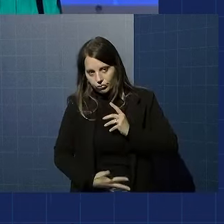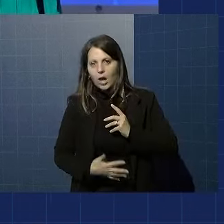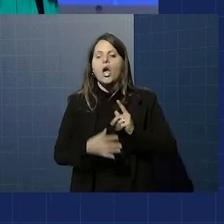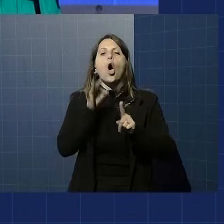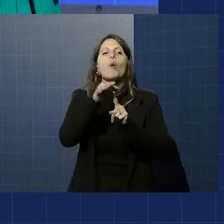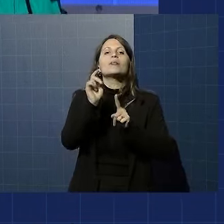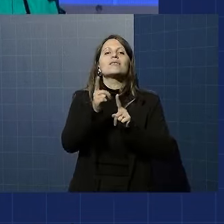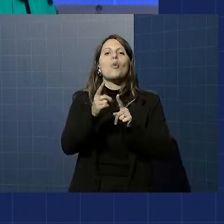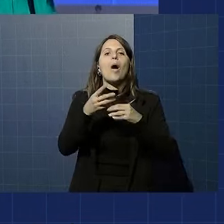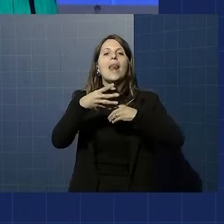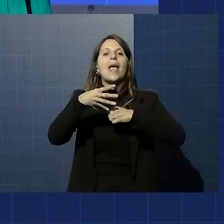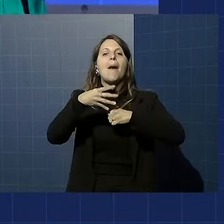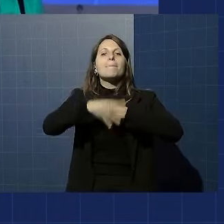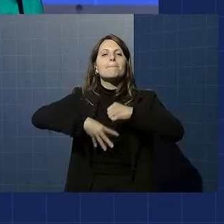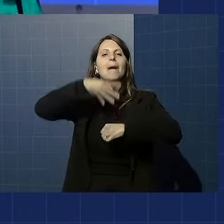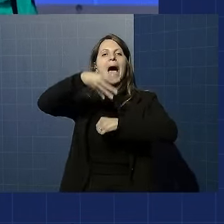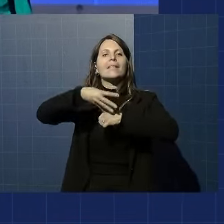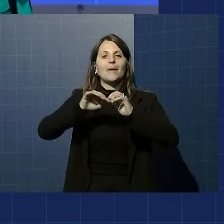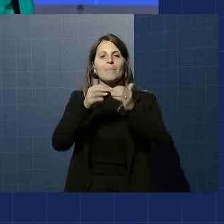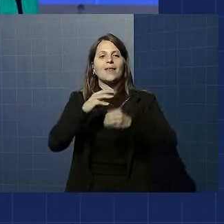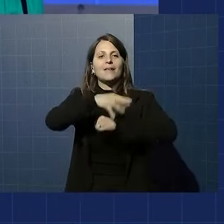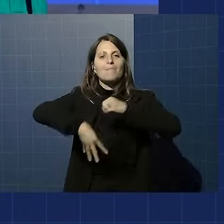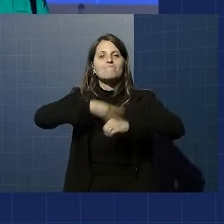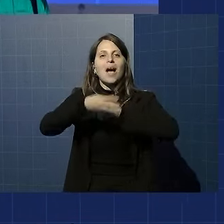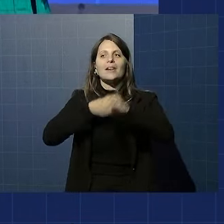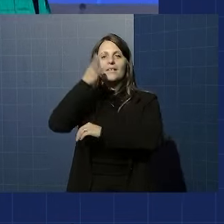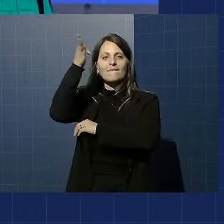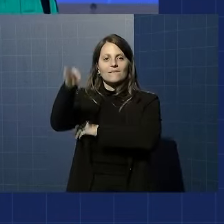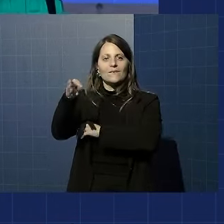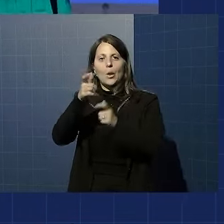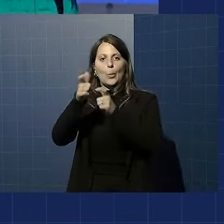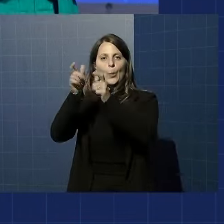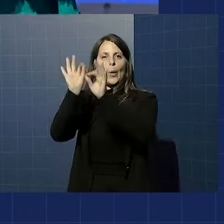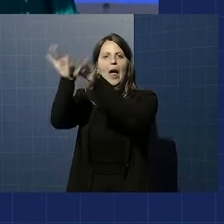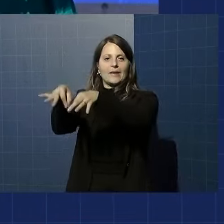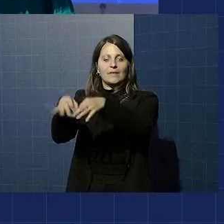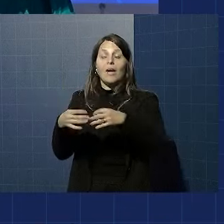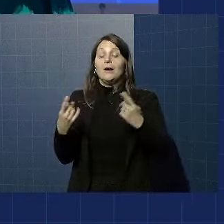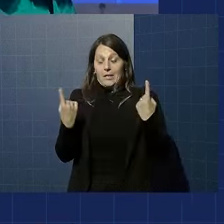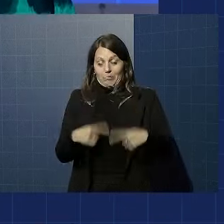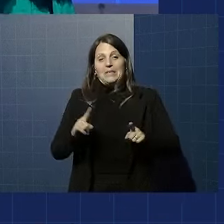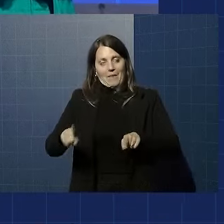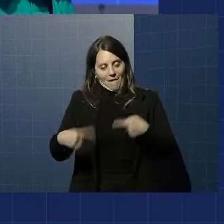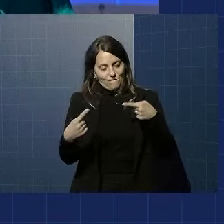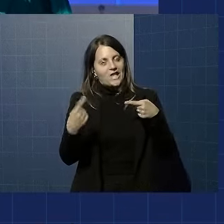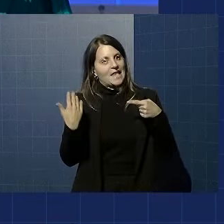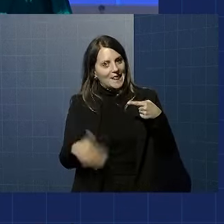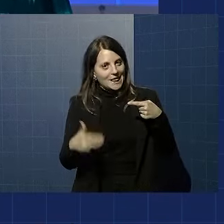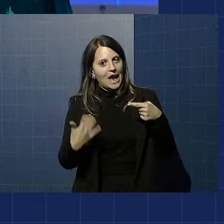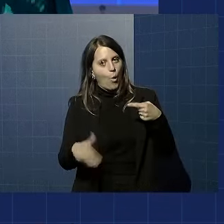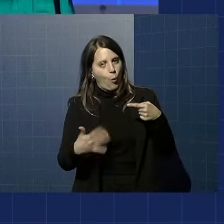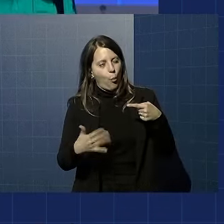of influences. And I'm going to talk to you today to try and give you an understanding that why, from a